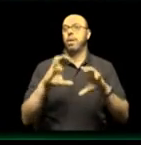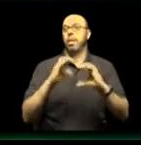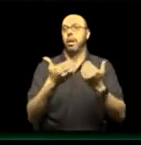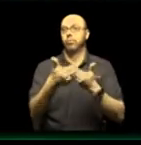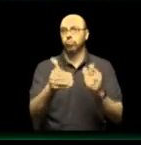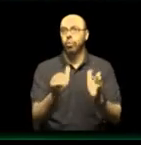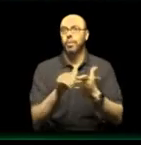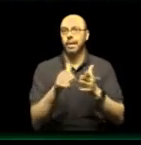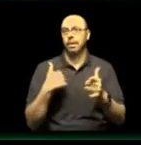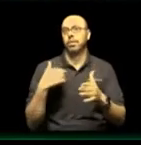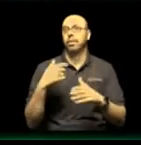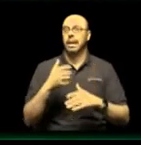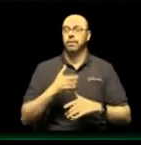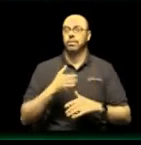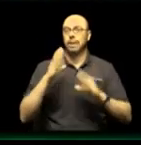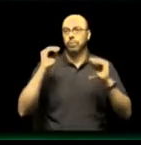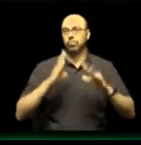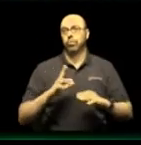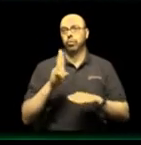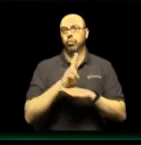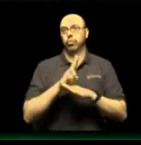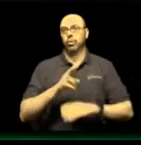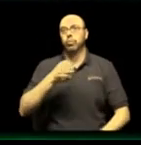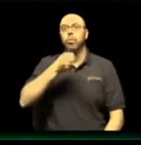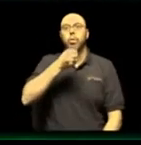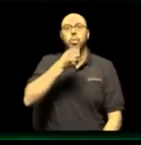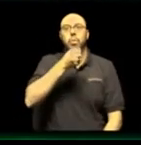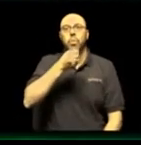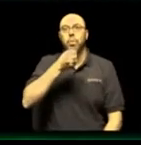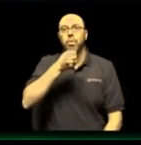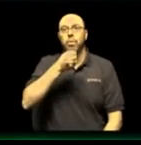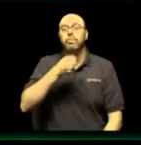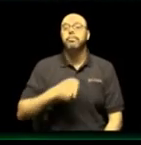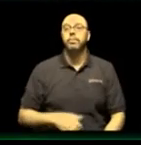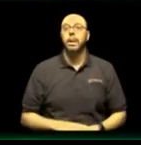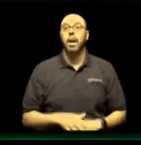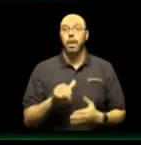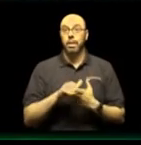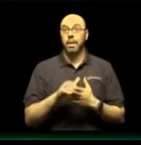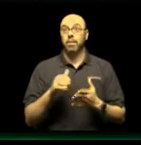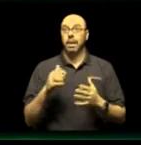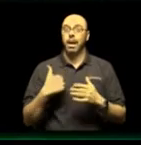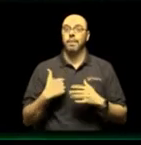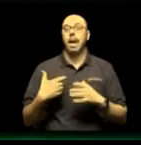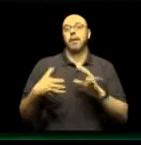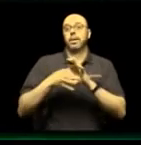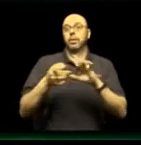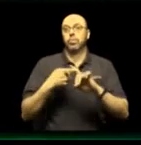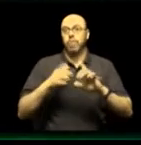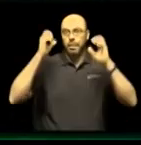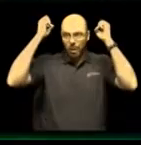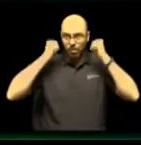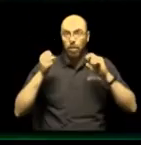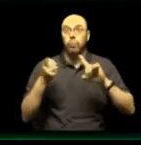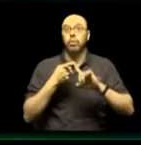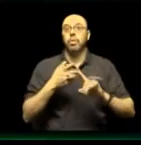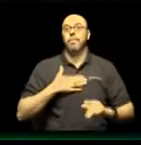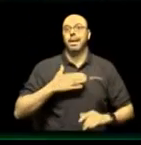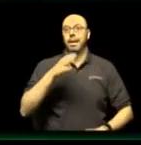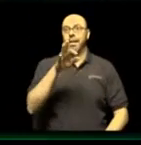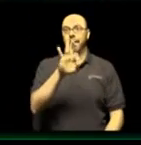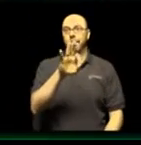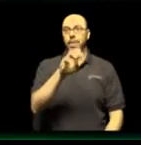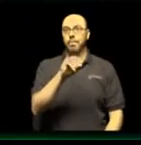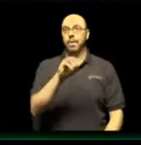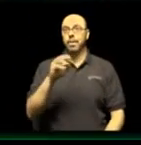wearing microphone. Okay. So that's how I put it into my helmet to my FM and transfer to